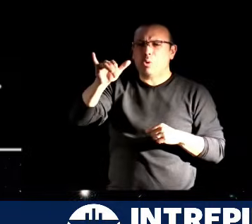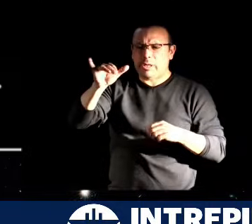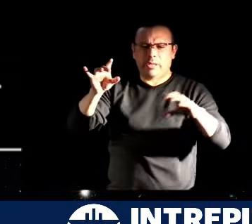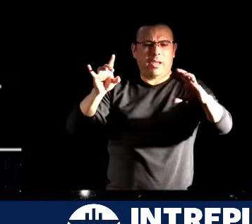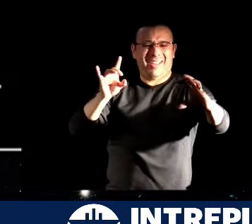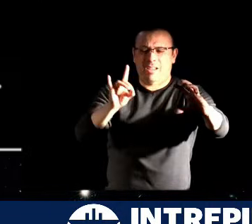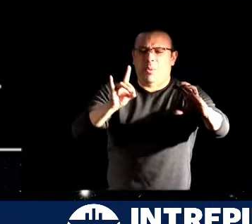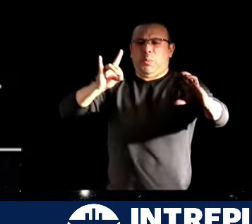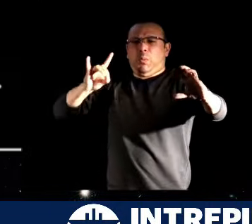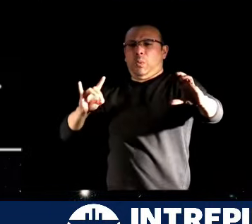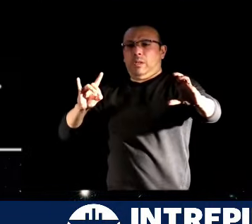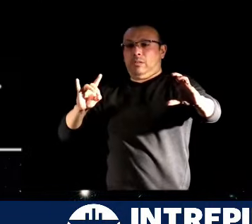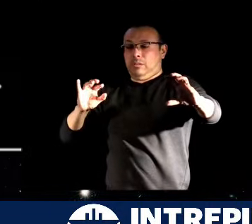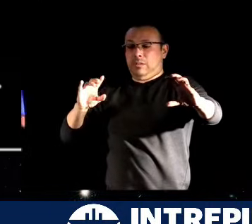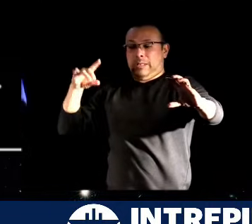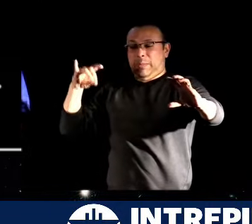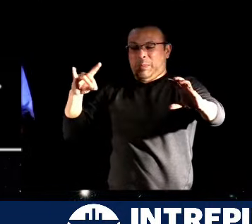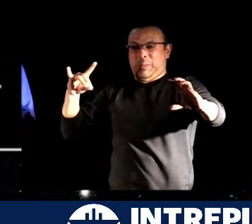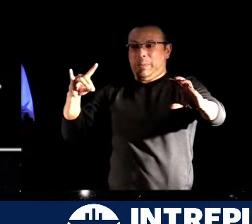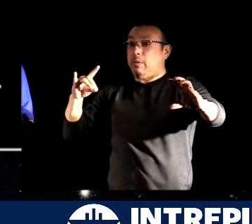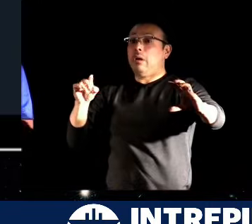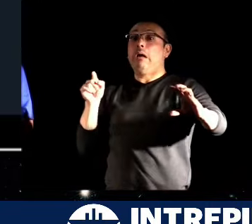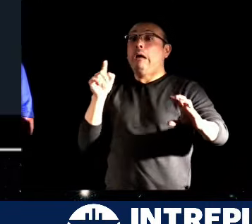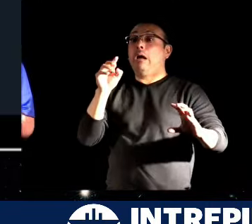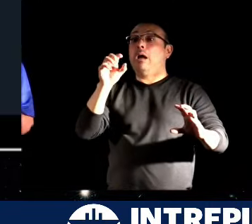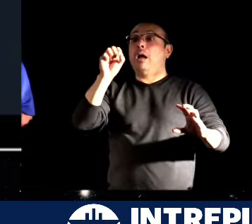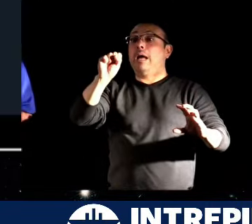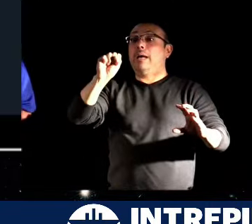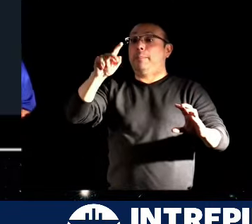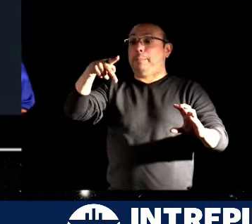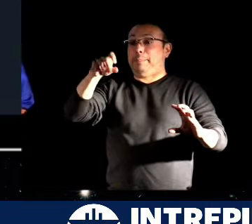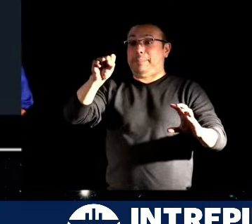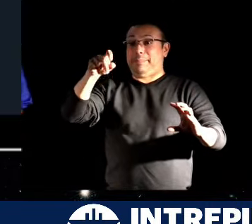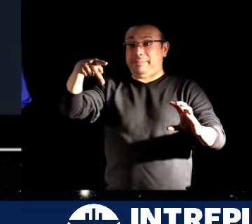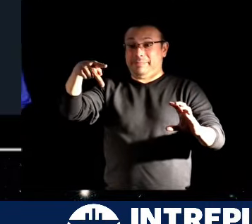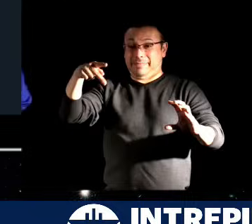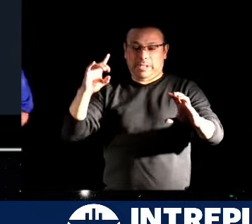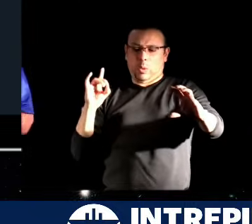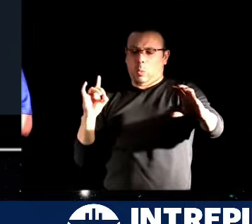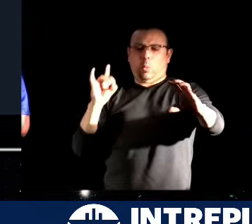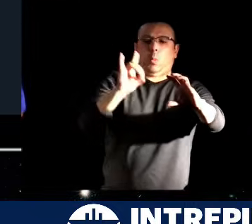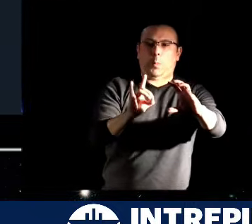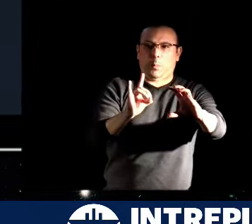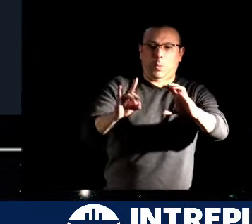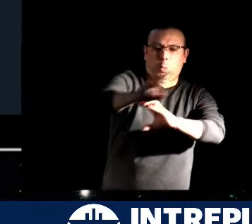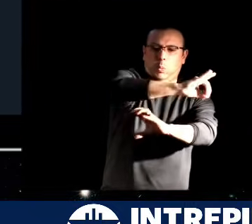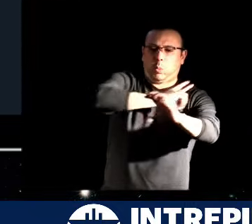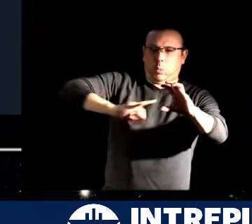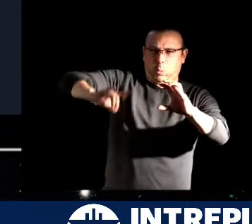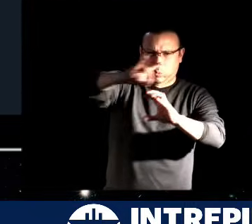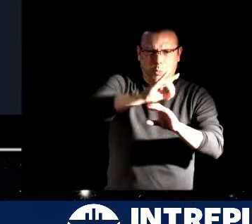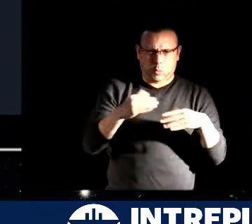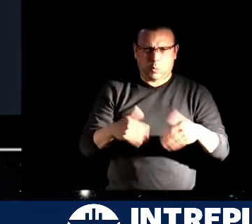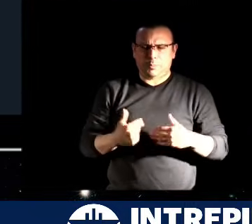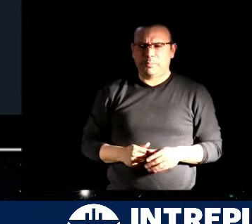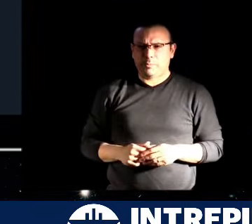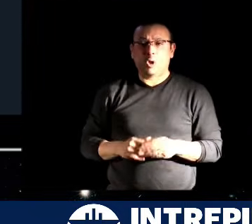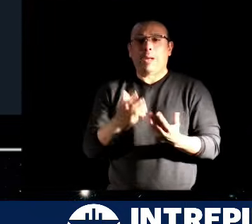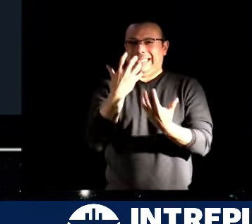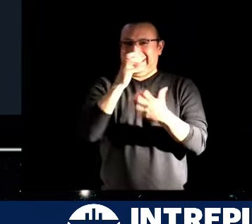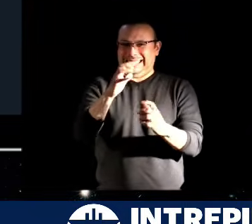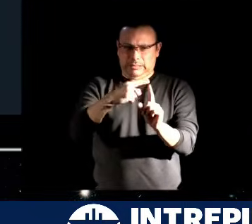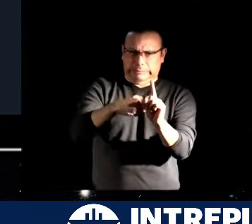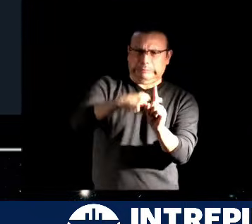Solar Probe. Other challenges that we have to overcome. We don't realize it, but while we're just sitting